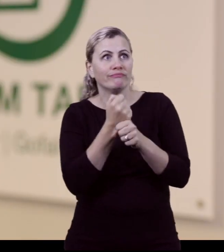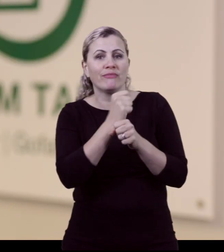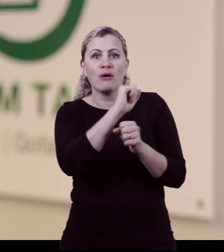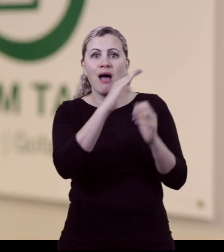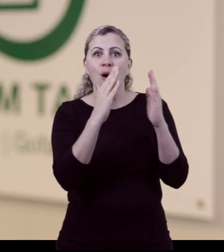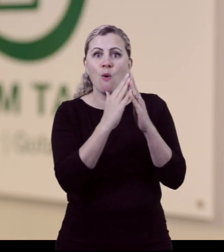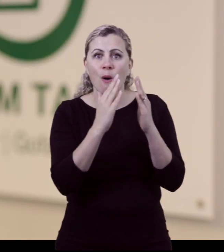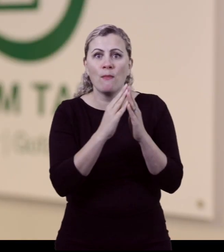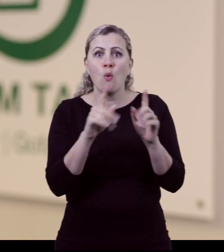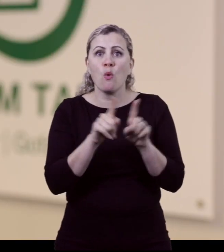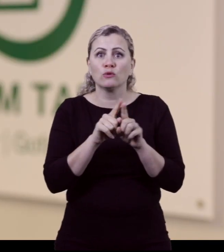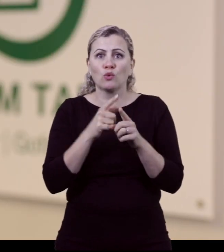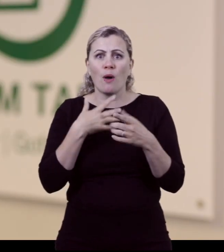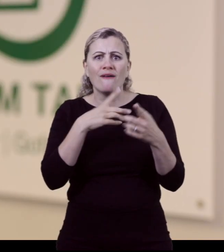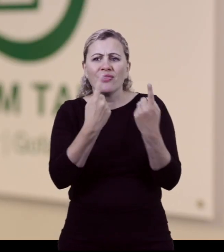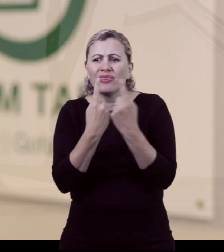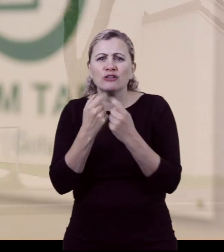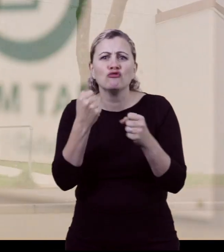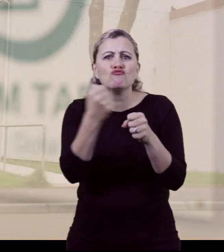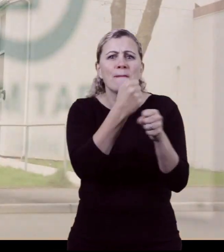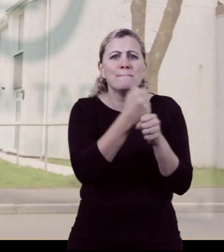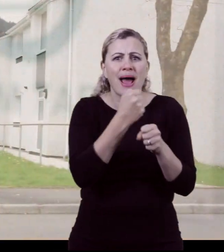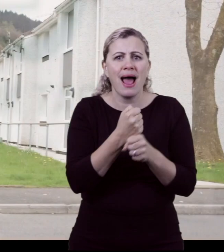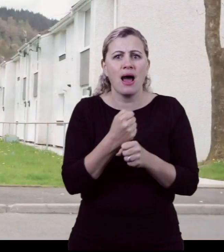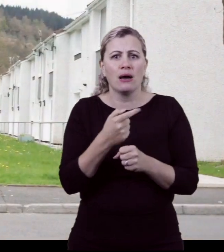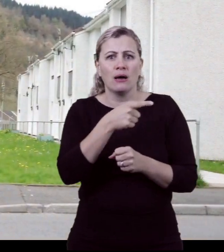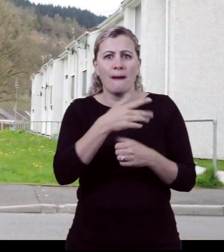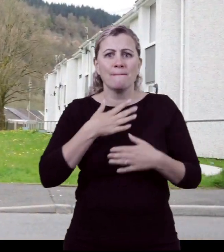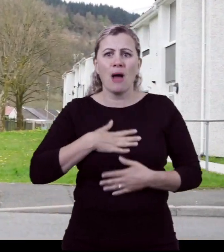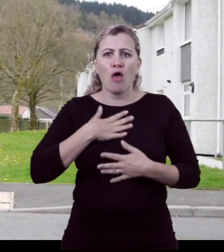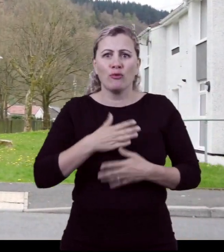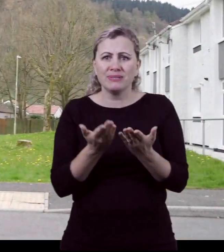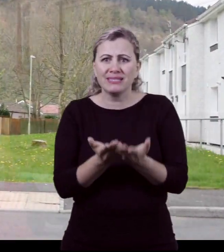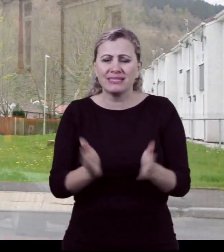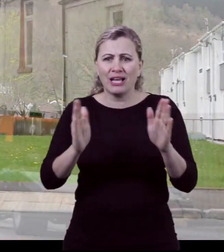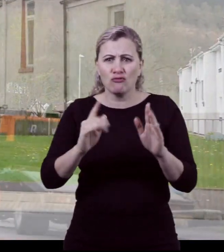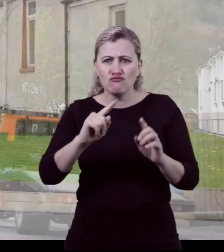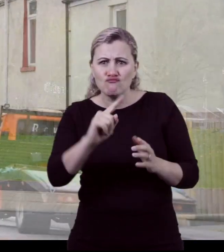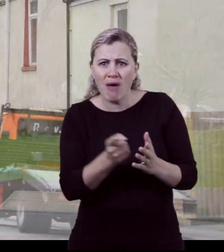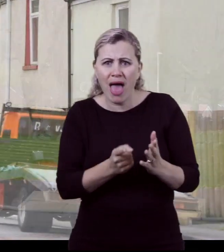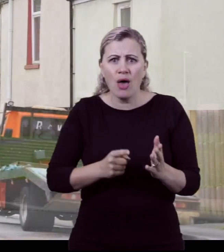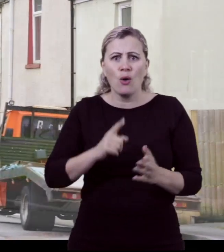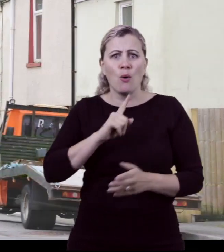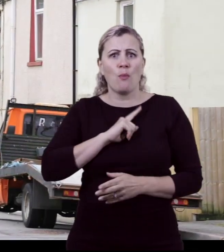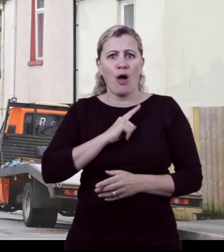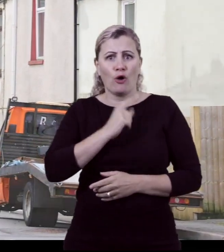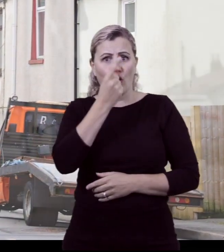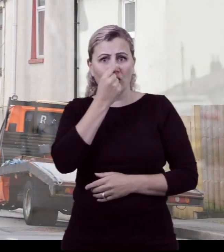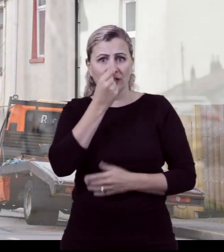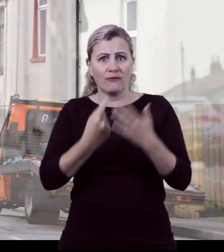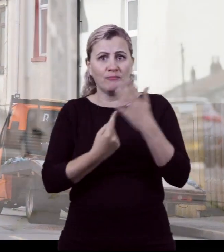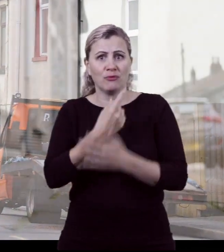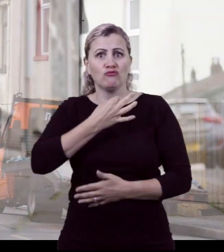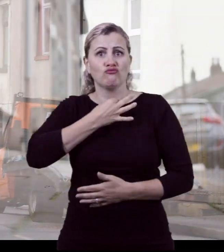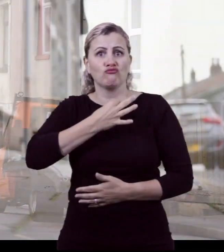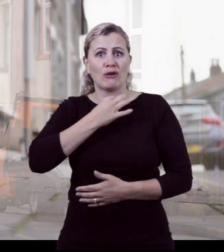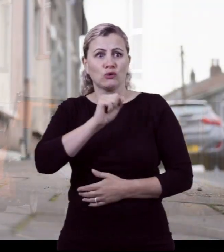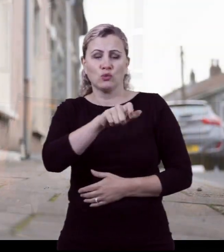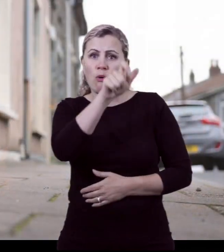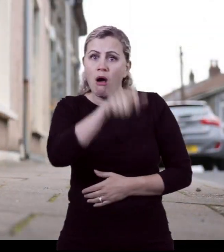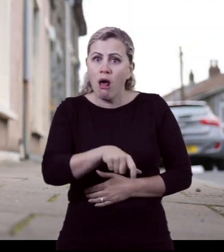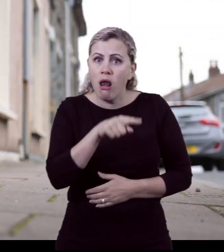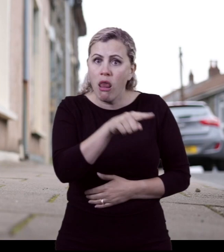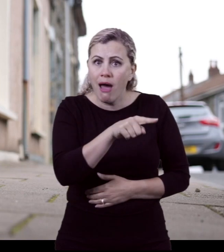he is and has thanked us for what we've carried out for his mother. Hi, my name's Michael. I'm from the